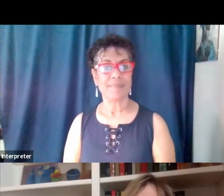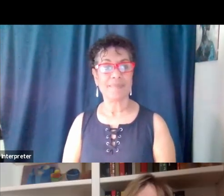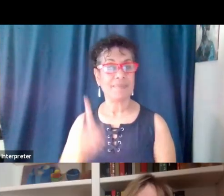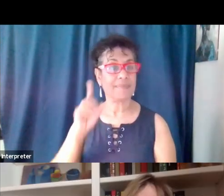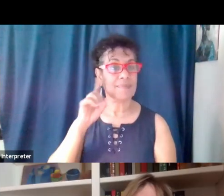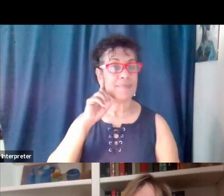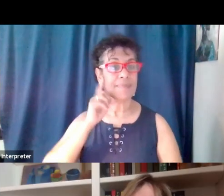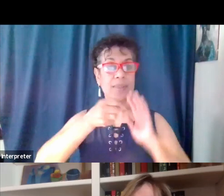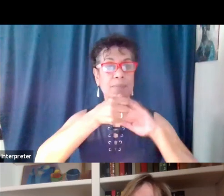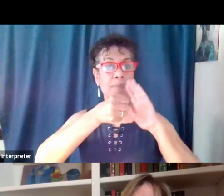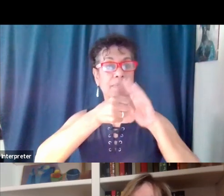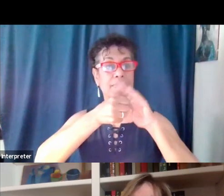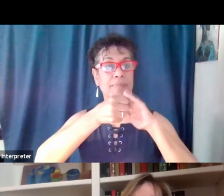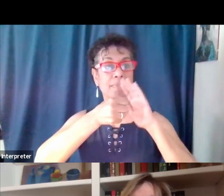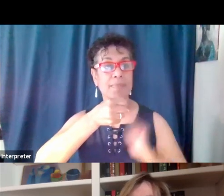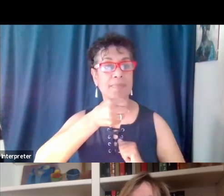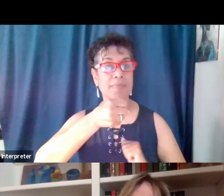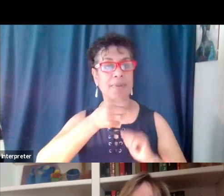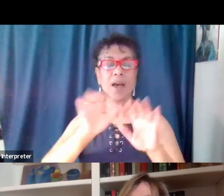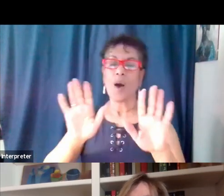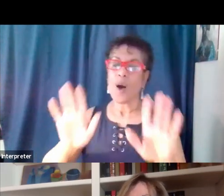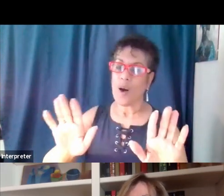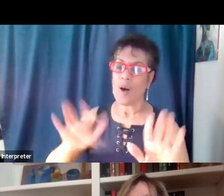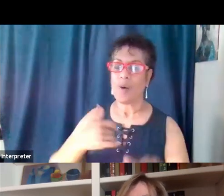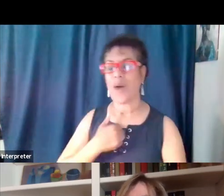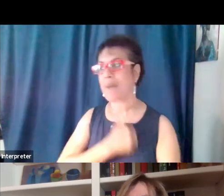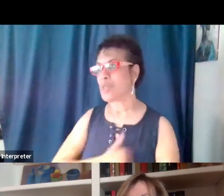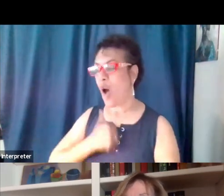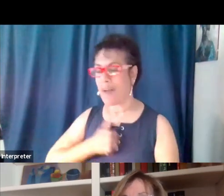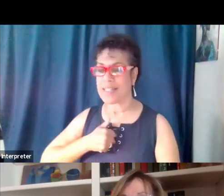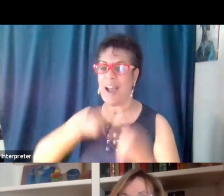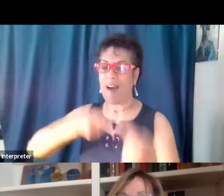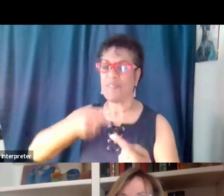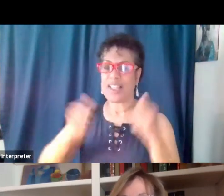Anita, you're muted. Again, I'm fighting with the